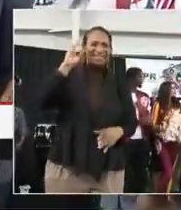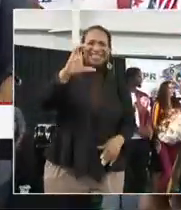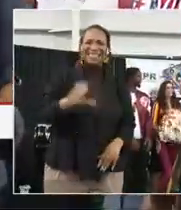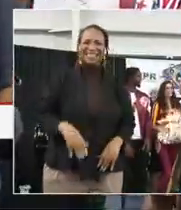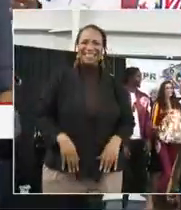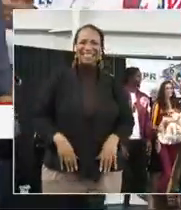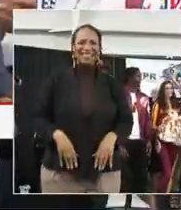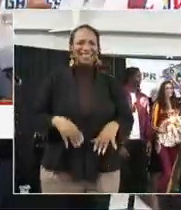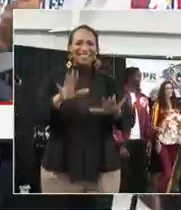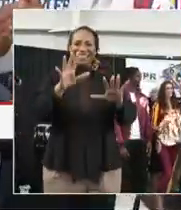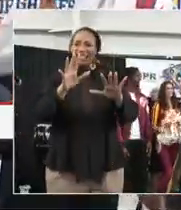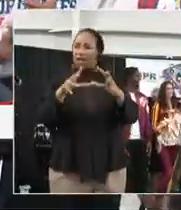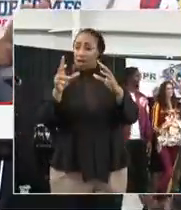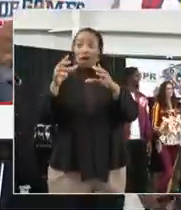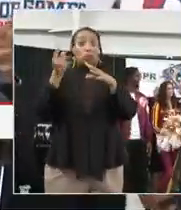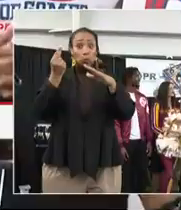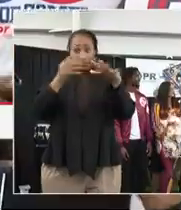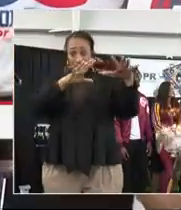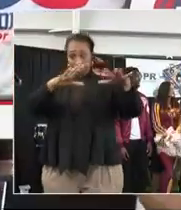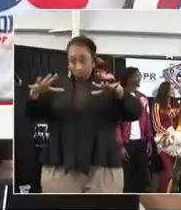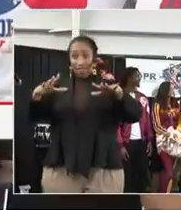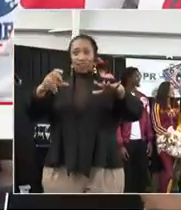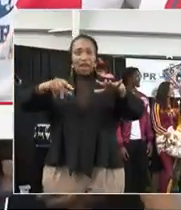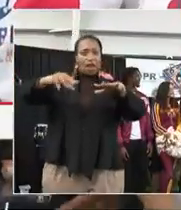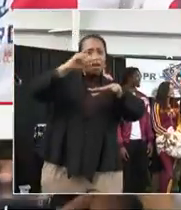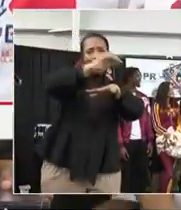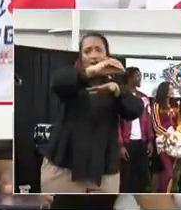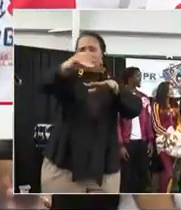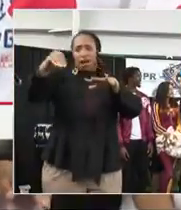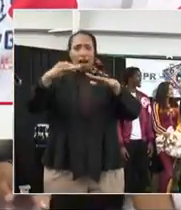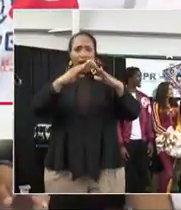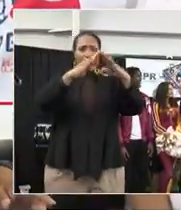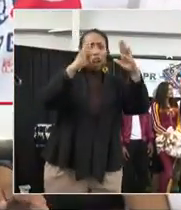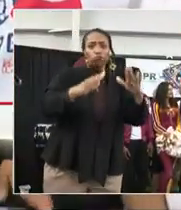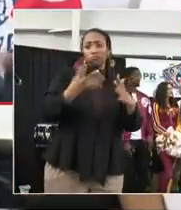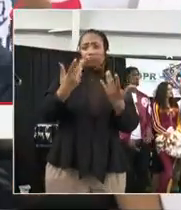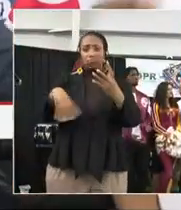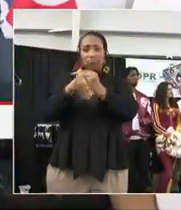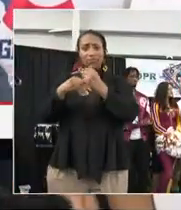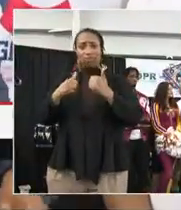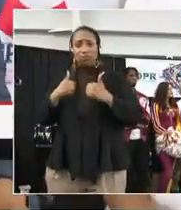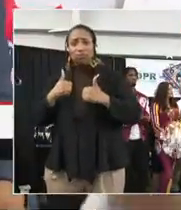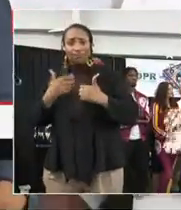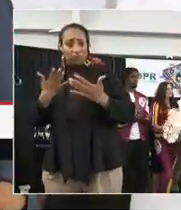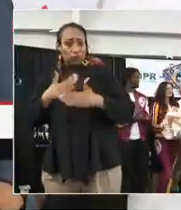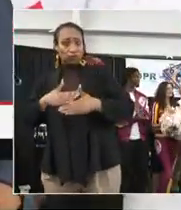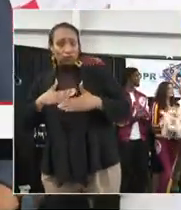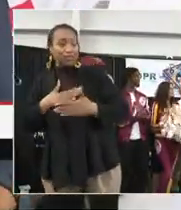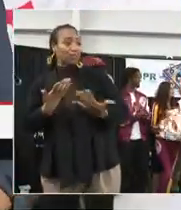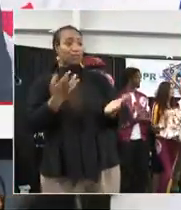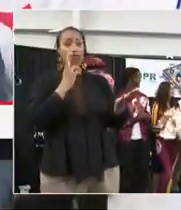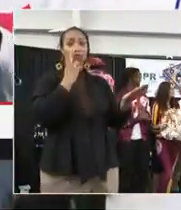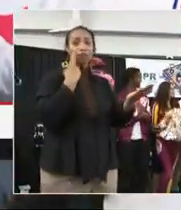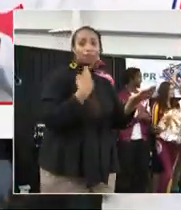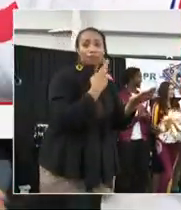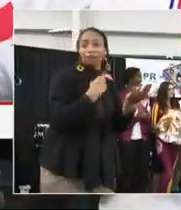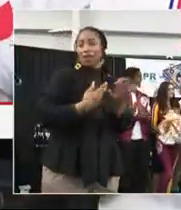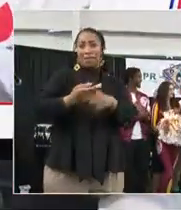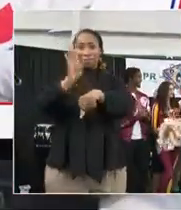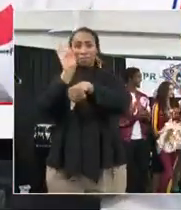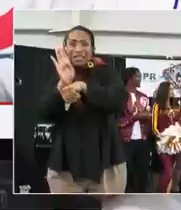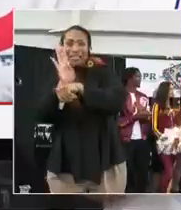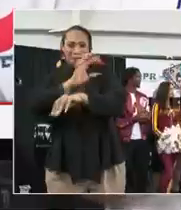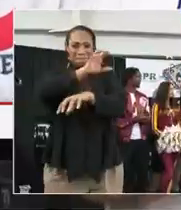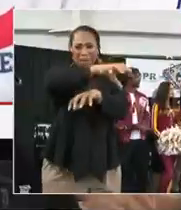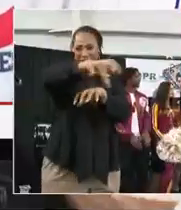We're going to be able to add an entertainment restaurant complex. We're going to be